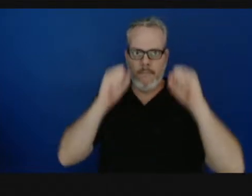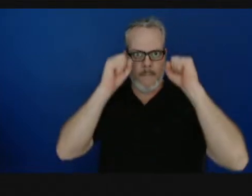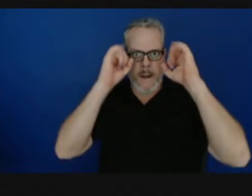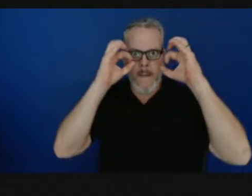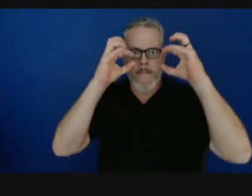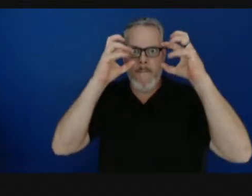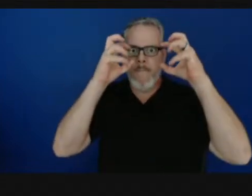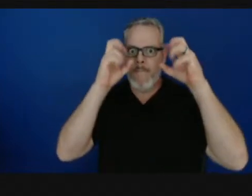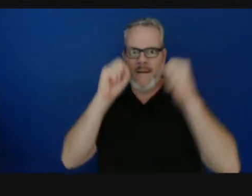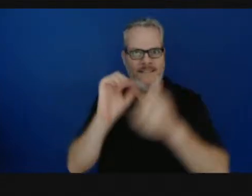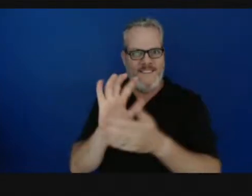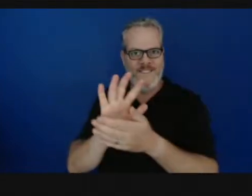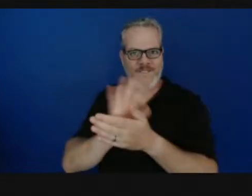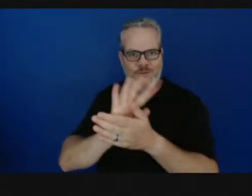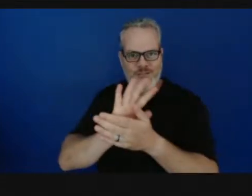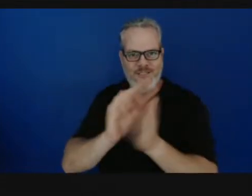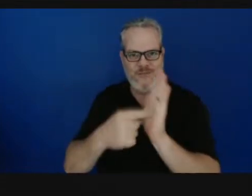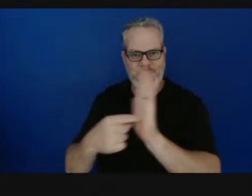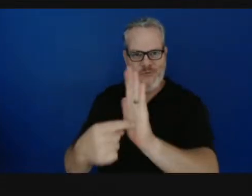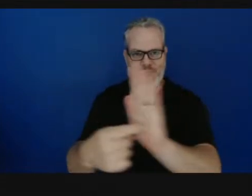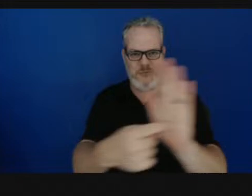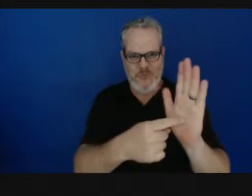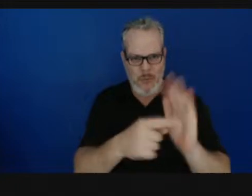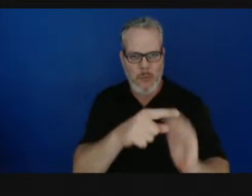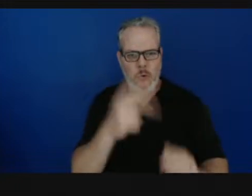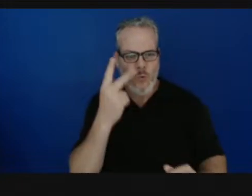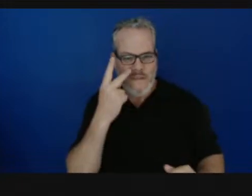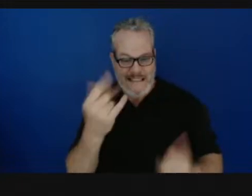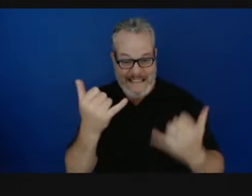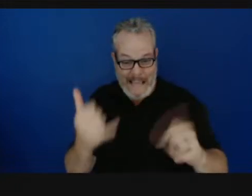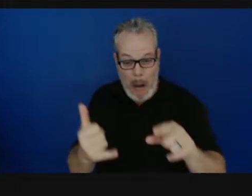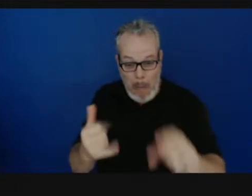through. And you can see just a little teaser there on screen now.